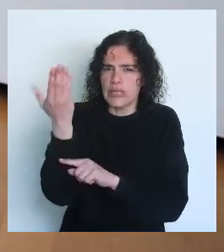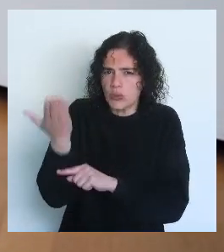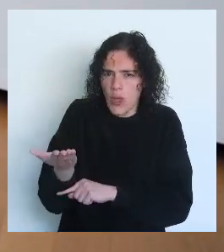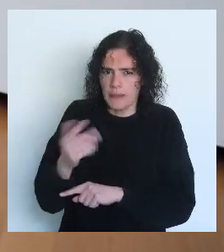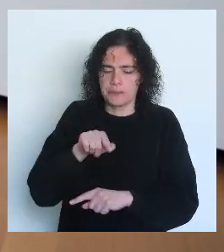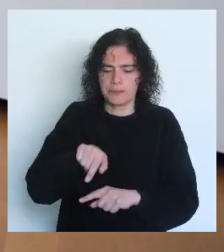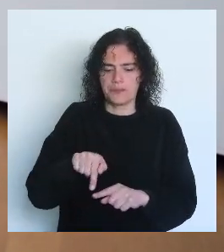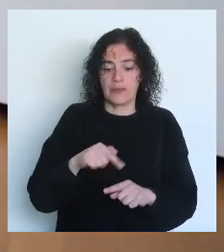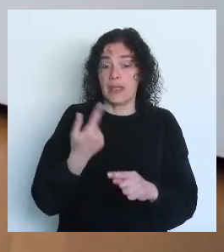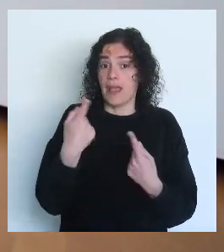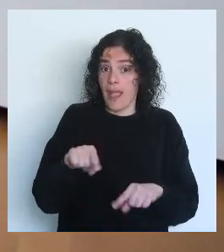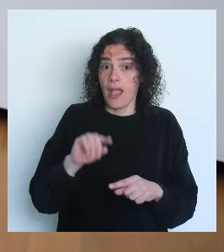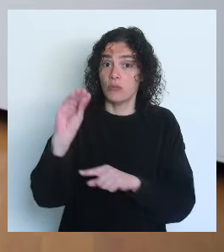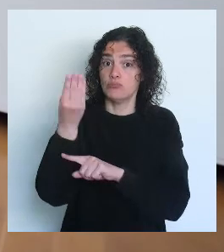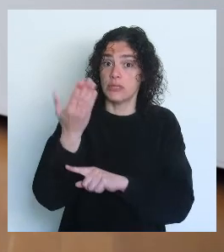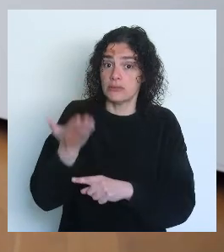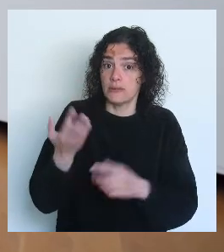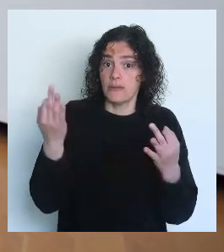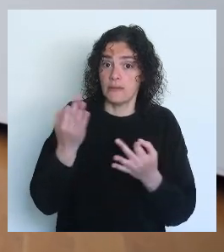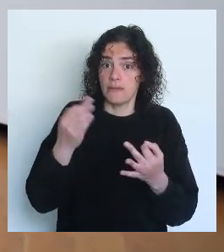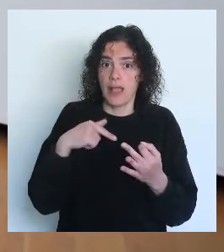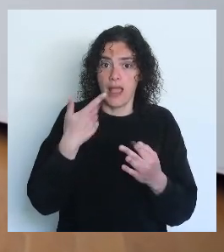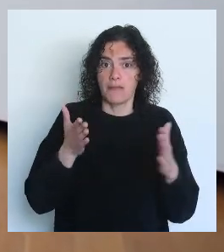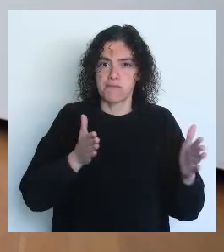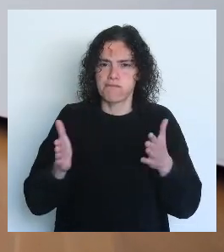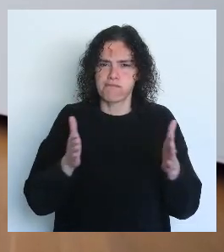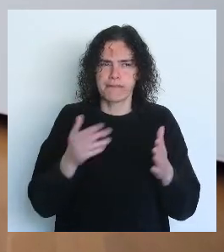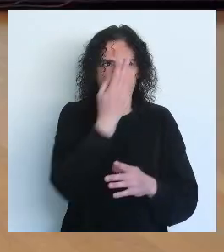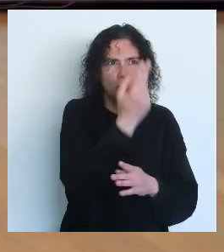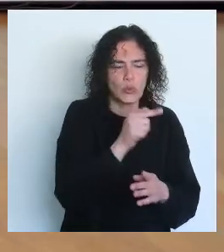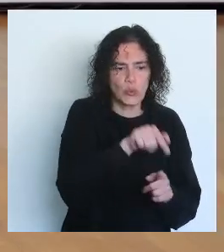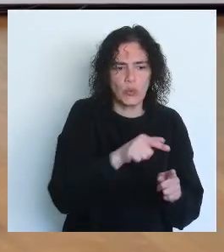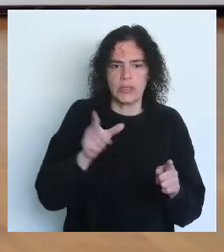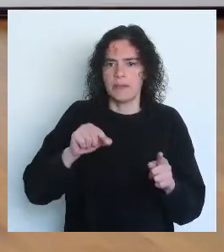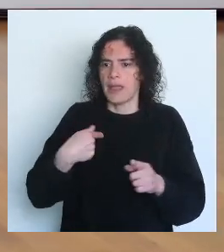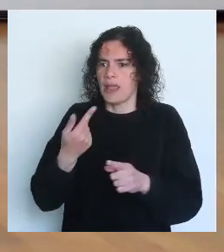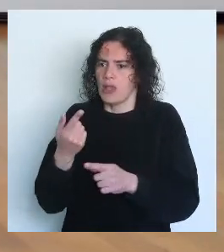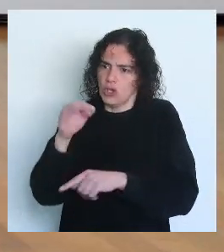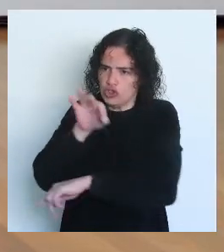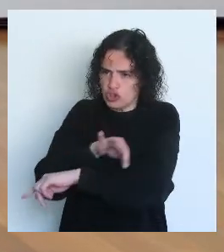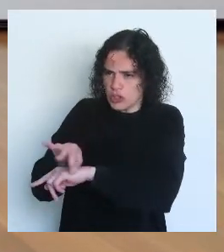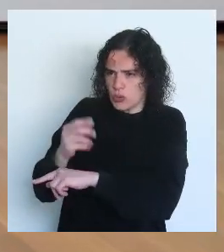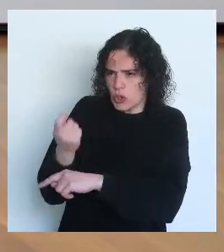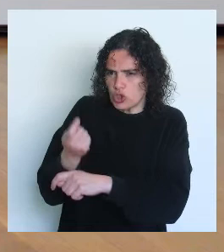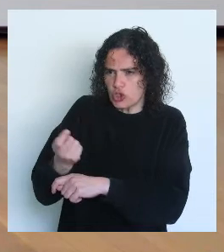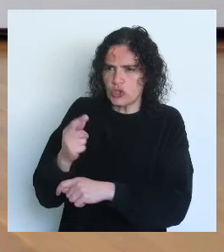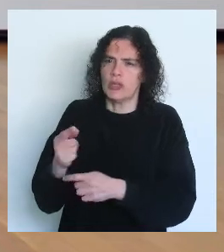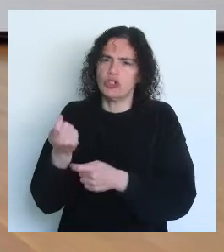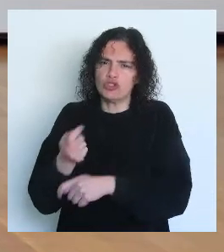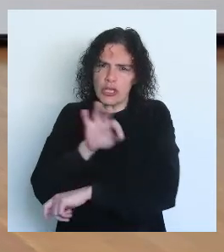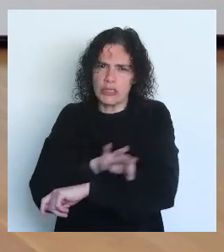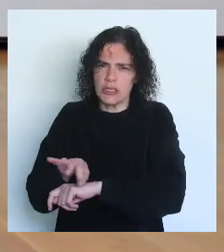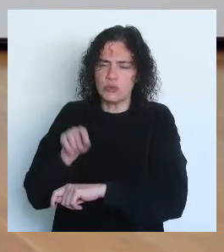being an object. Here you have that, an object which is actually between a painting itself and a piece of architecture,